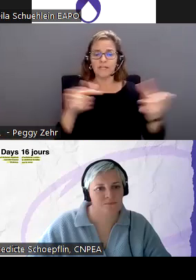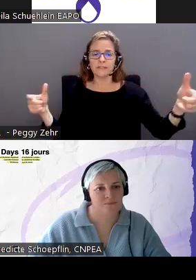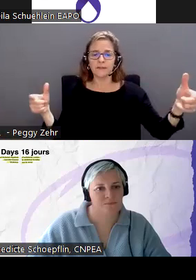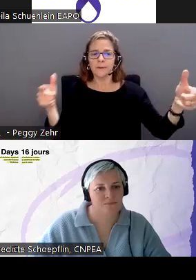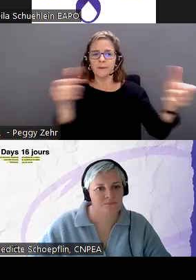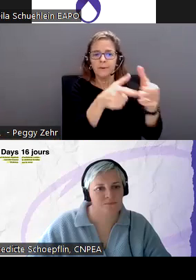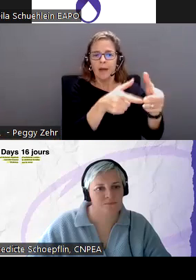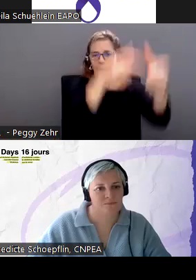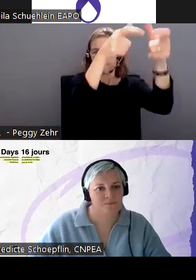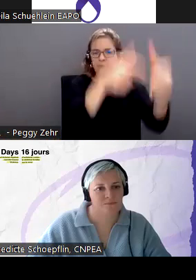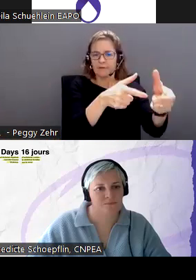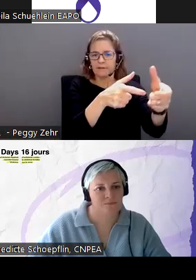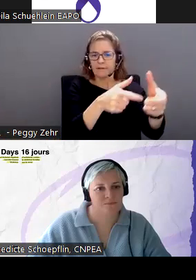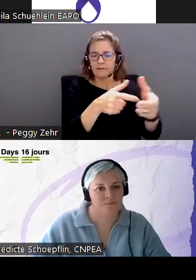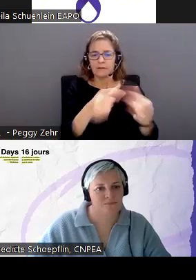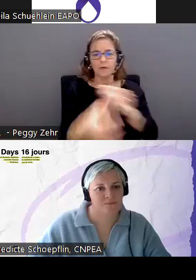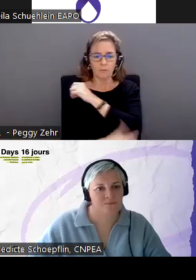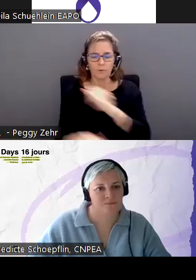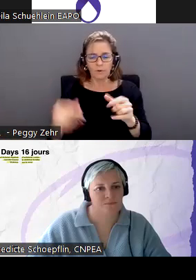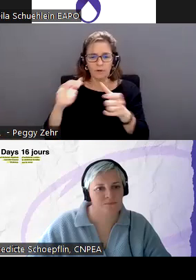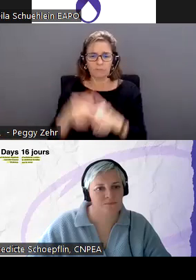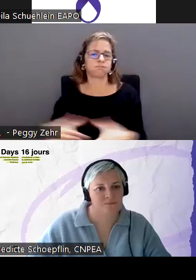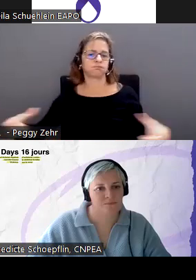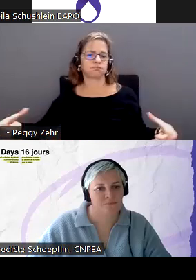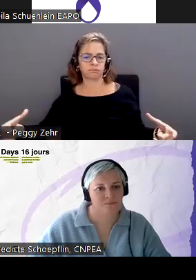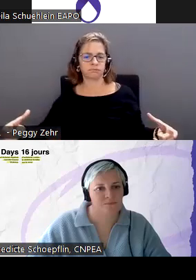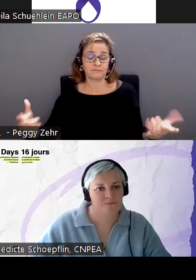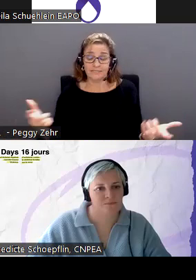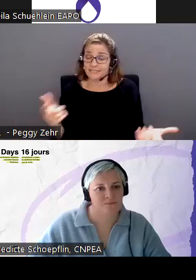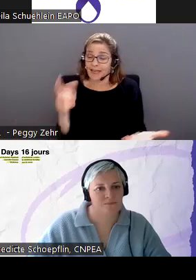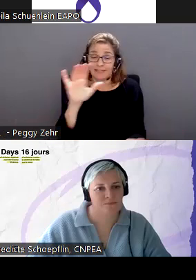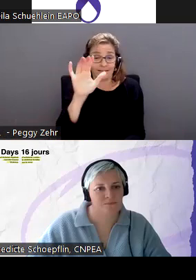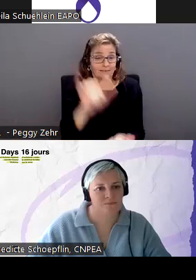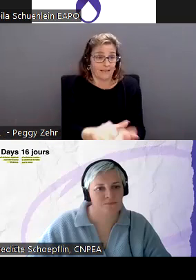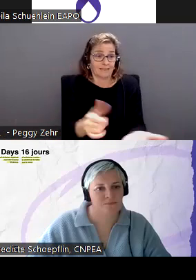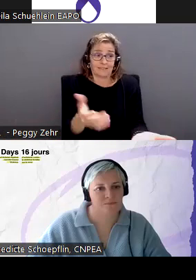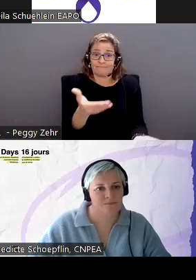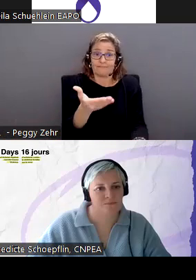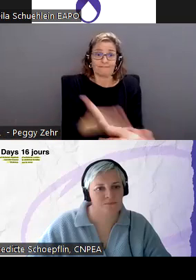just a fact. And so we have to be, I think, advocating for the larger